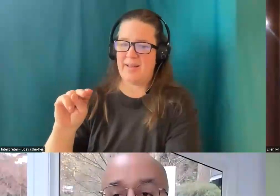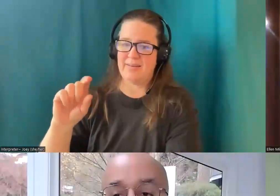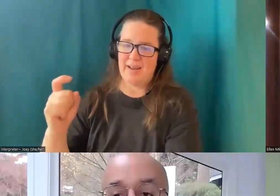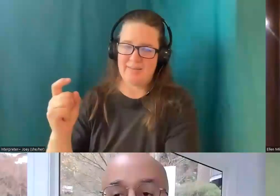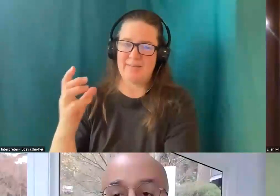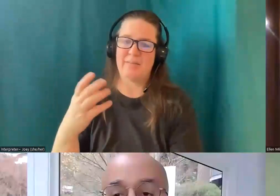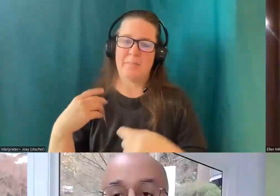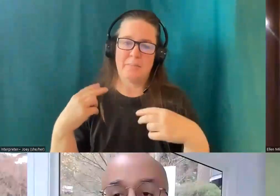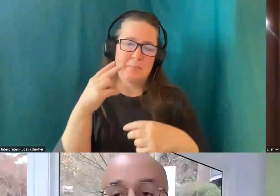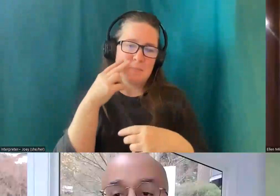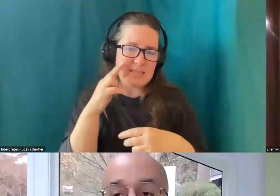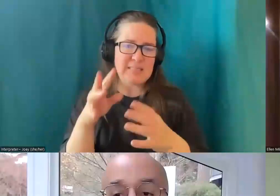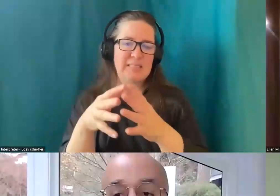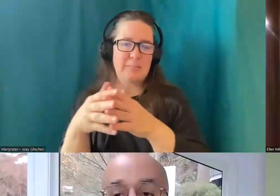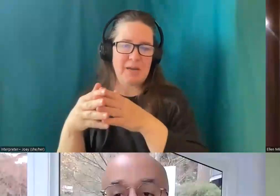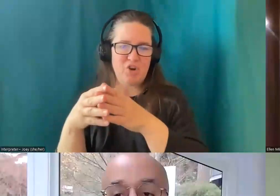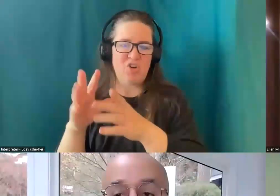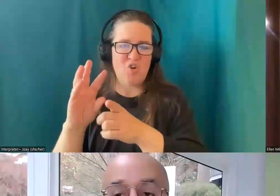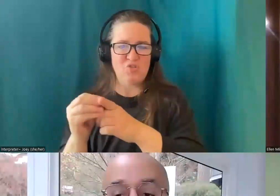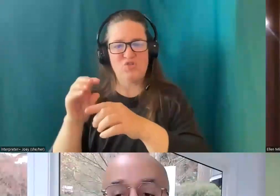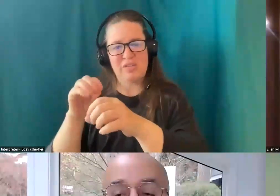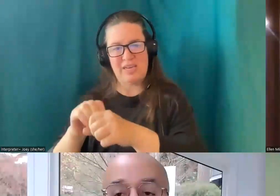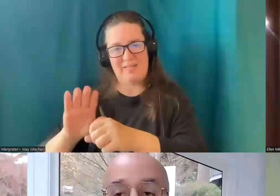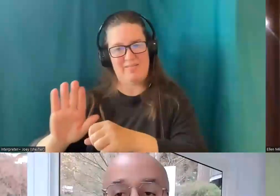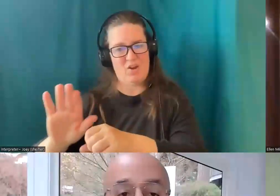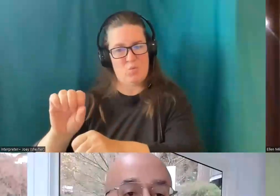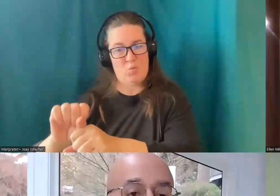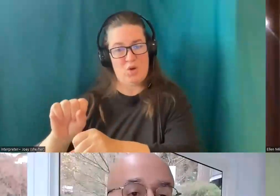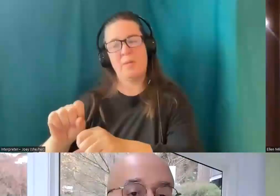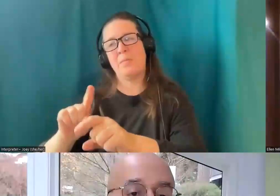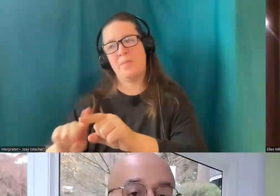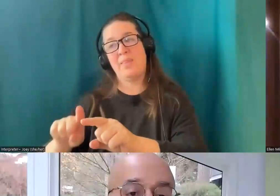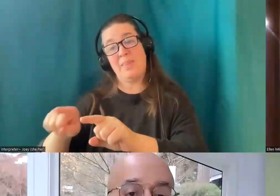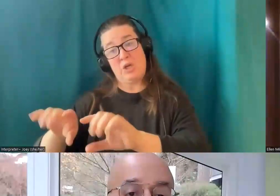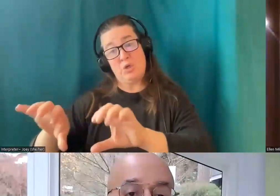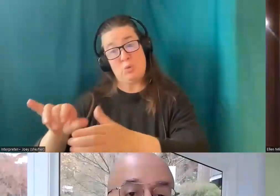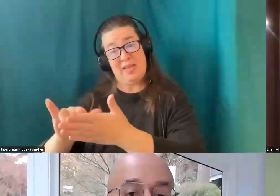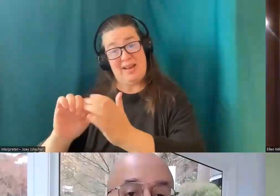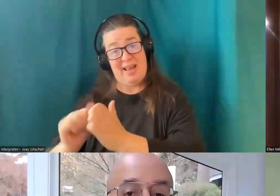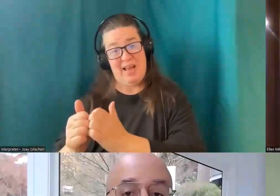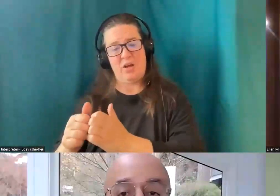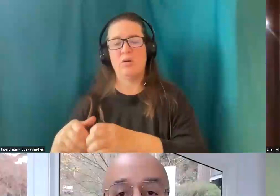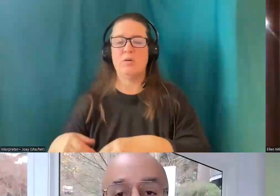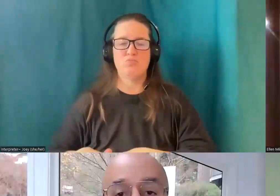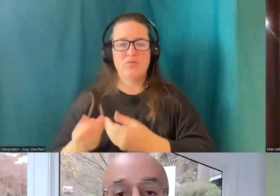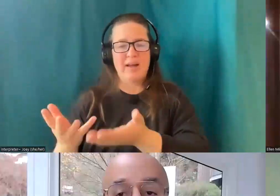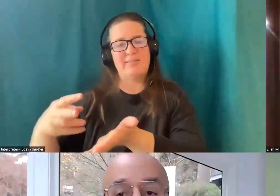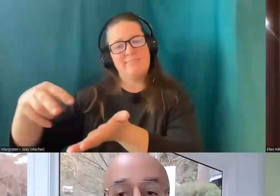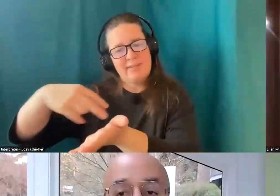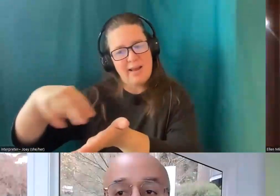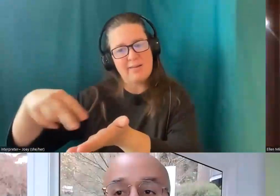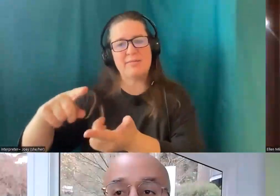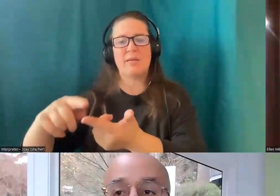is through participating in festivals, using traditional dance, music, and costuming to celebrate the history of their people. Because their work